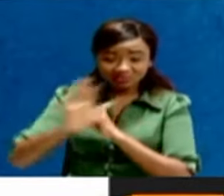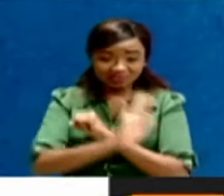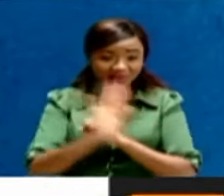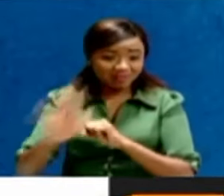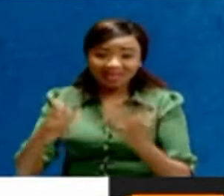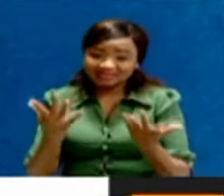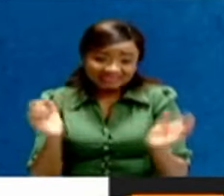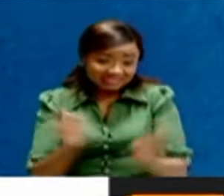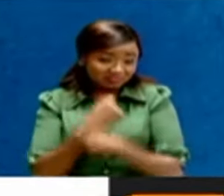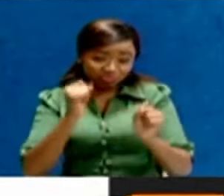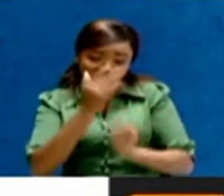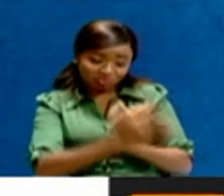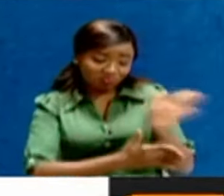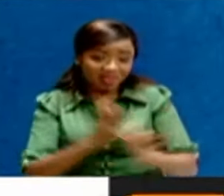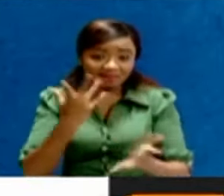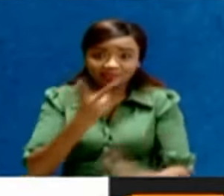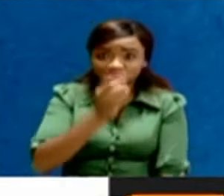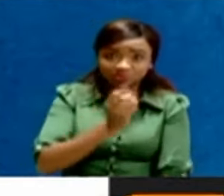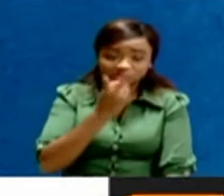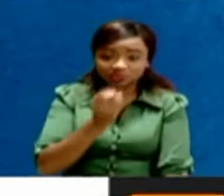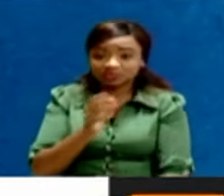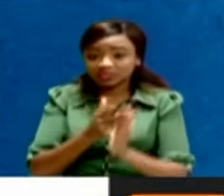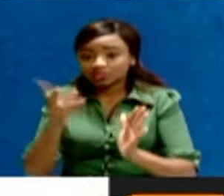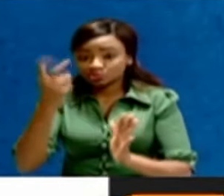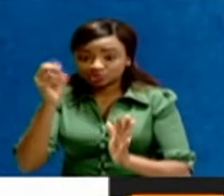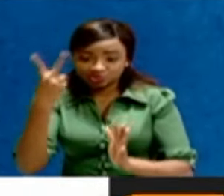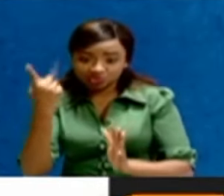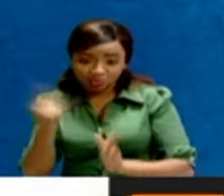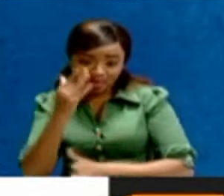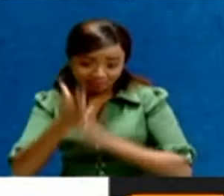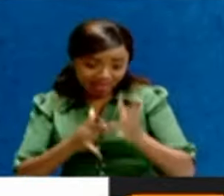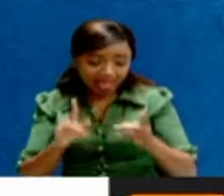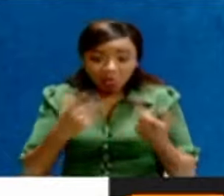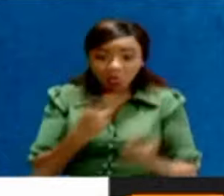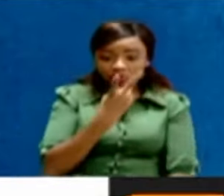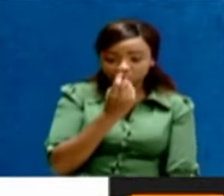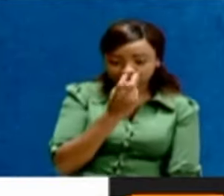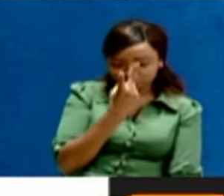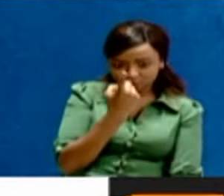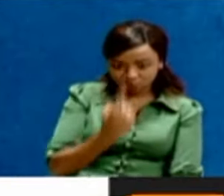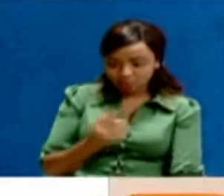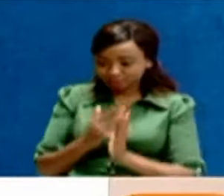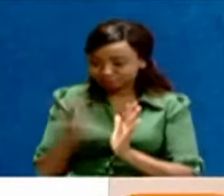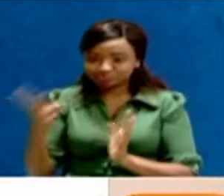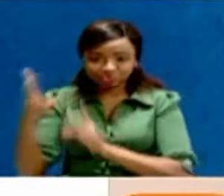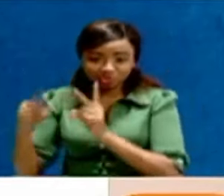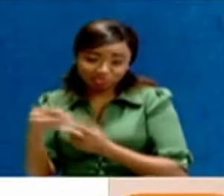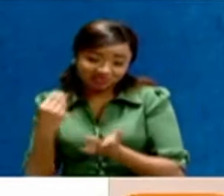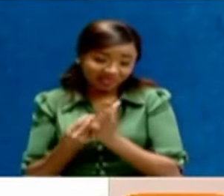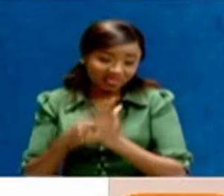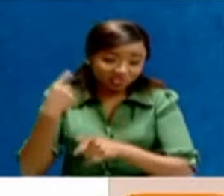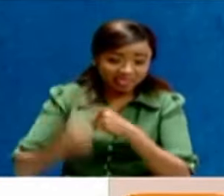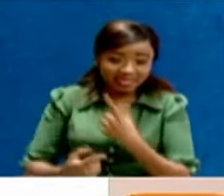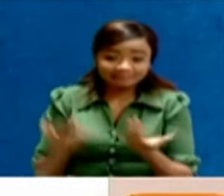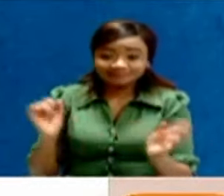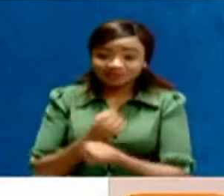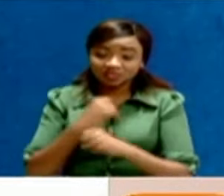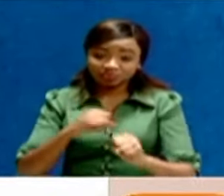properly plan, whether it's their 2020, 2021, 2021, you know, the financial year that we do find ourselves in